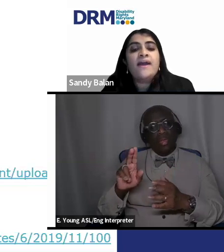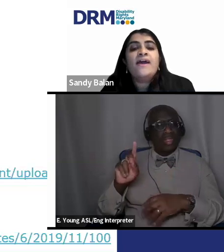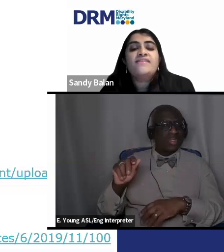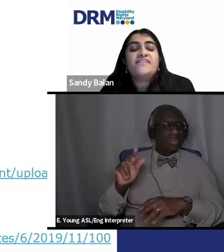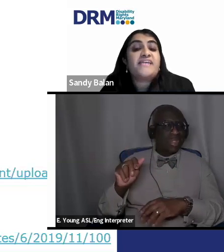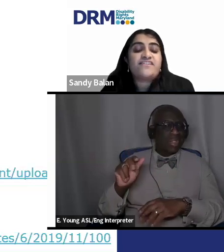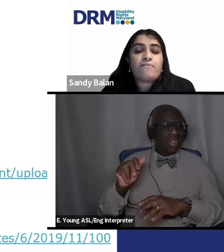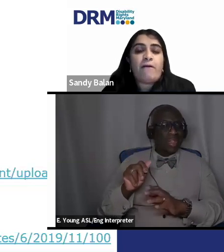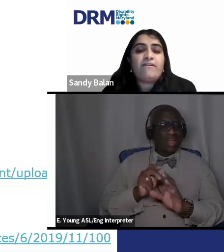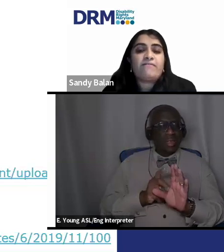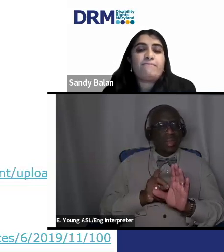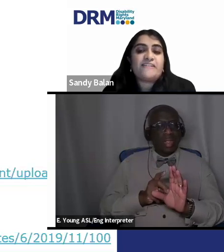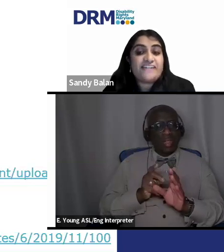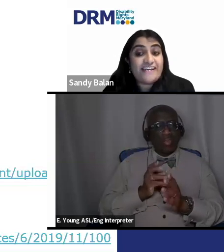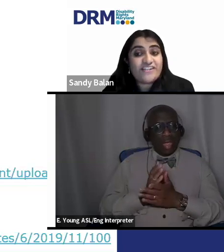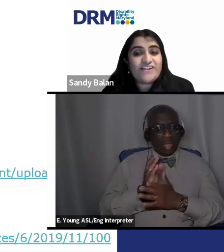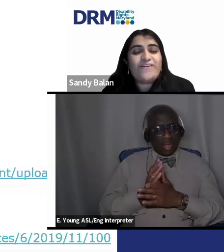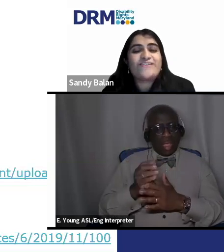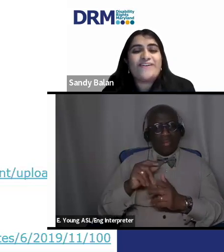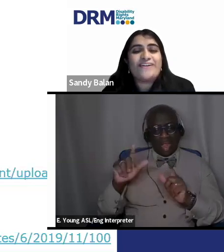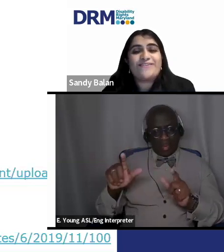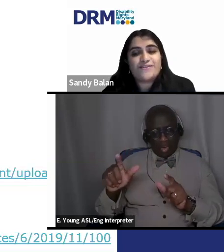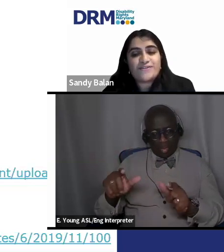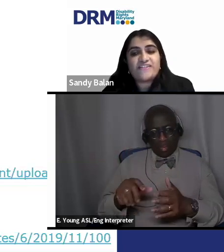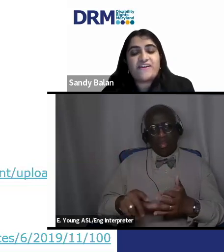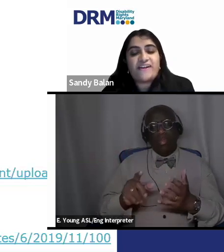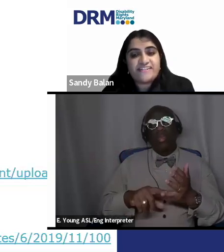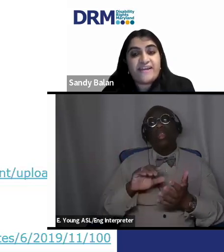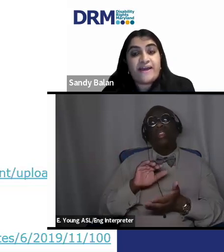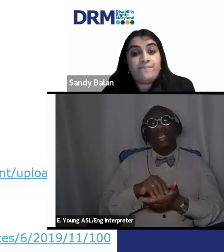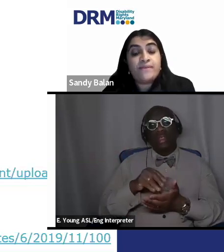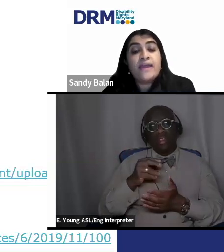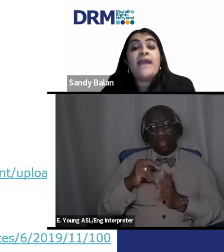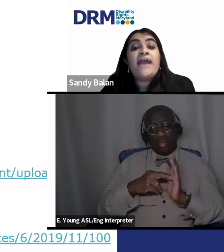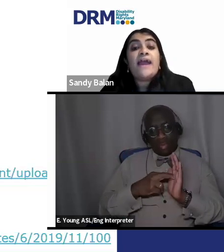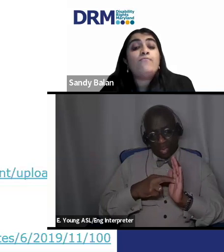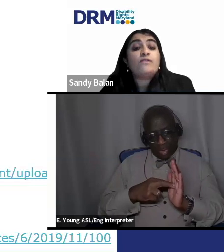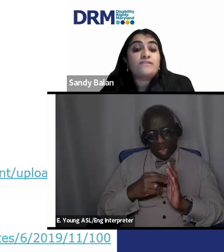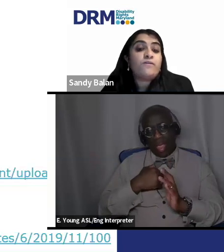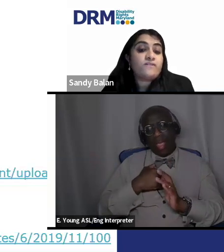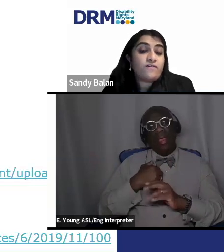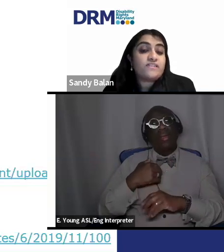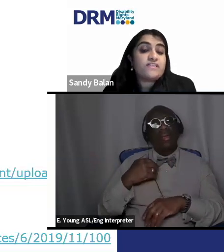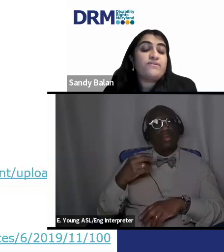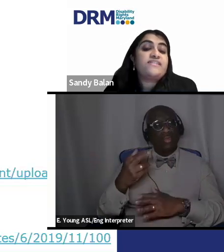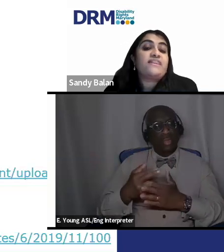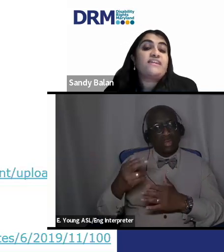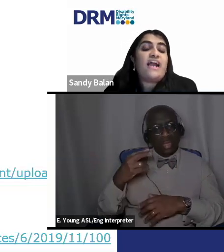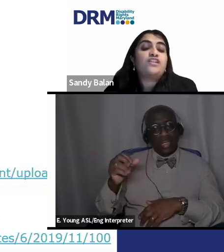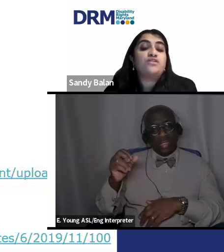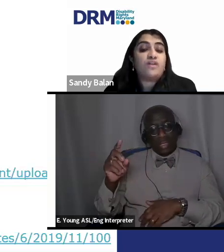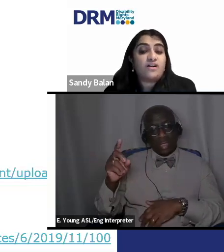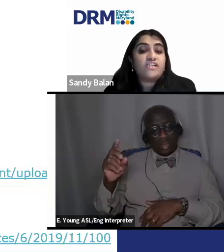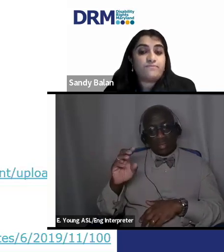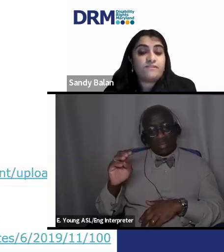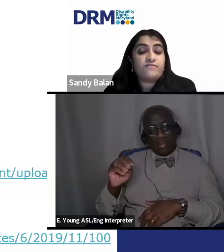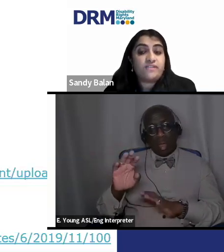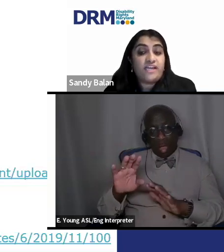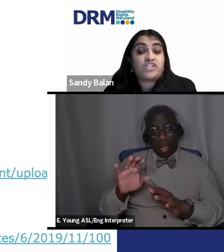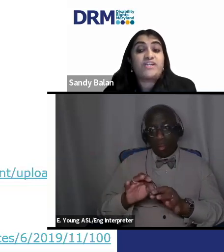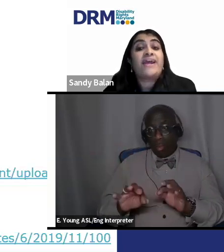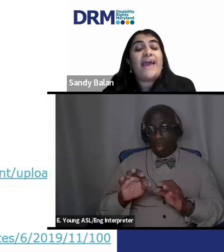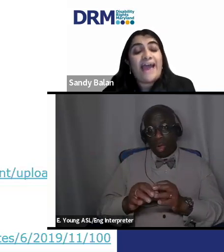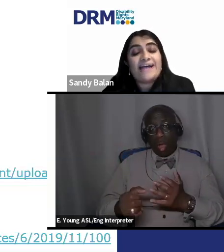sources. The Center for Public Representation also has resources on SDM. And what's important also is that the National